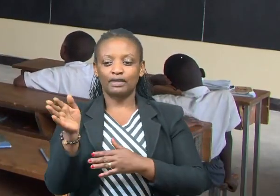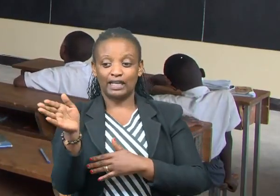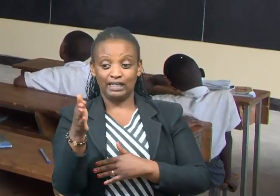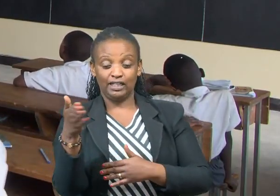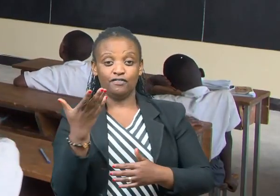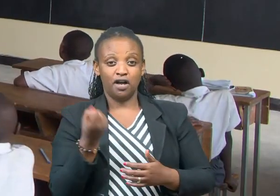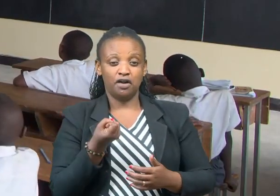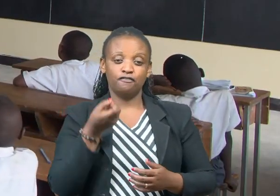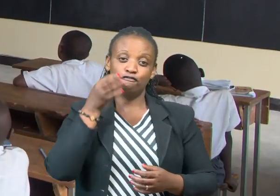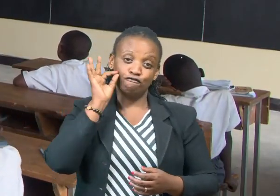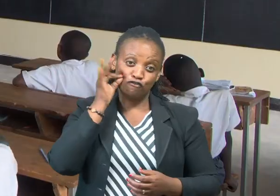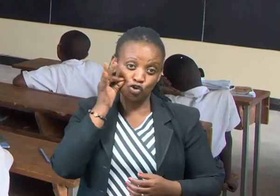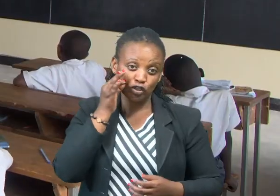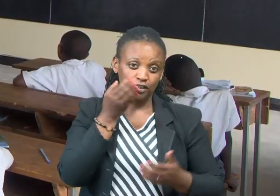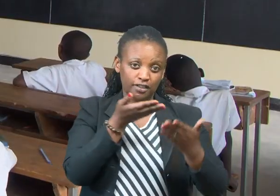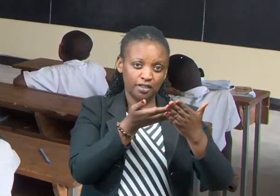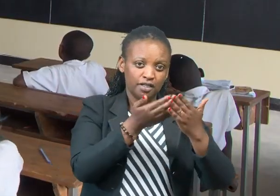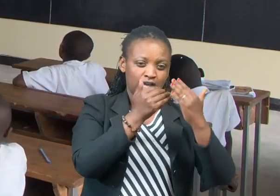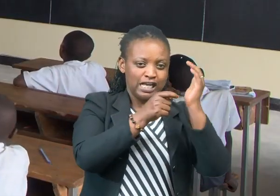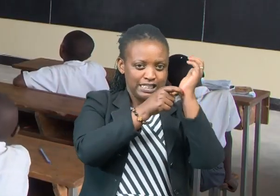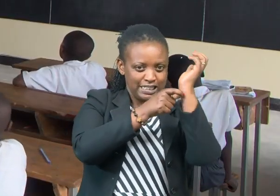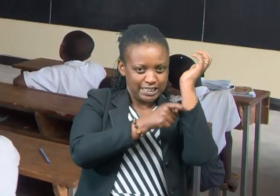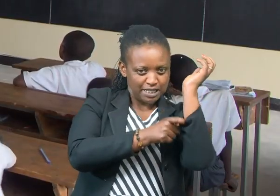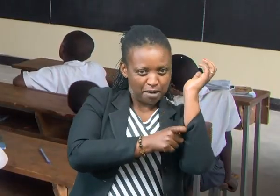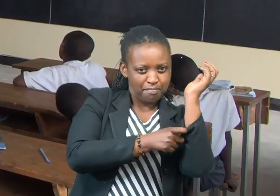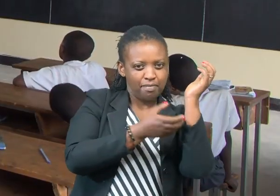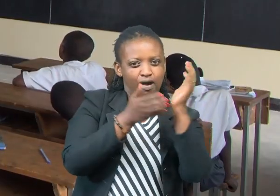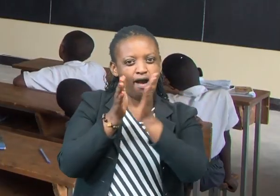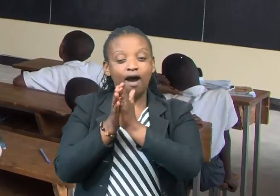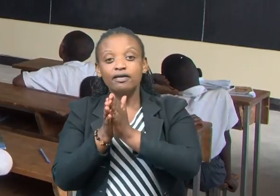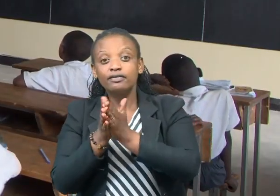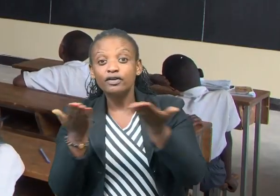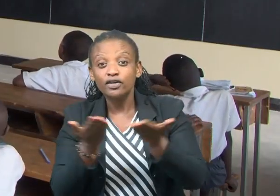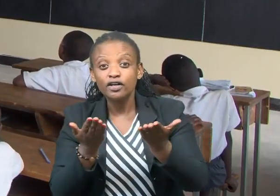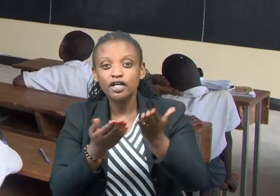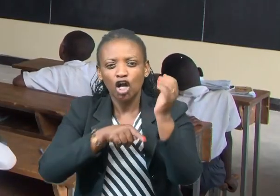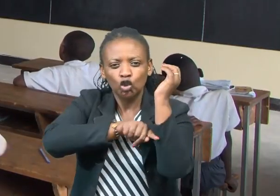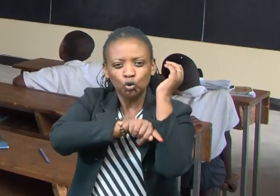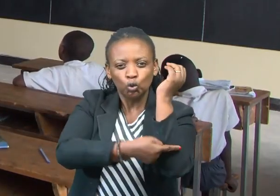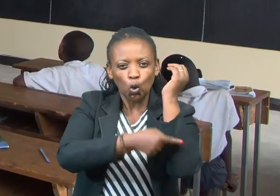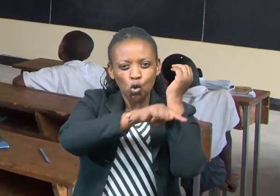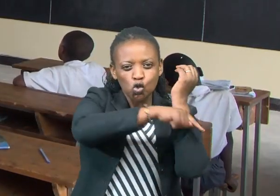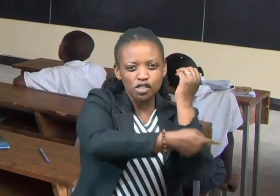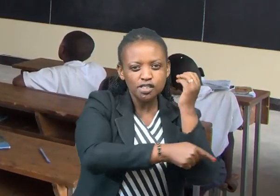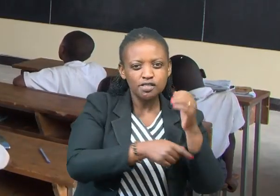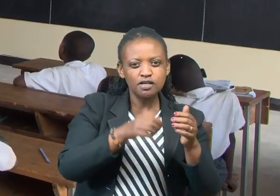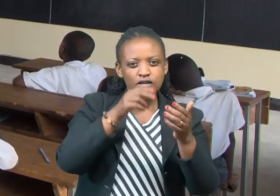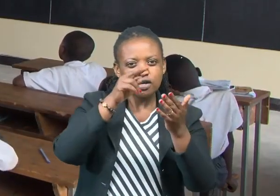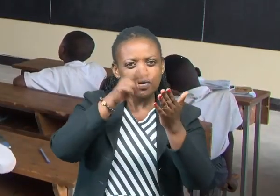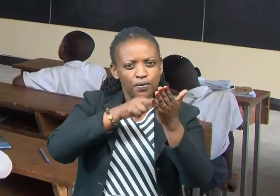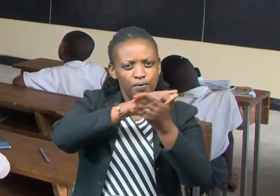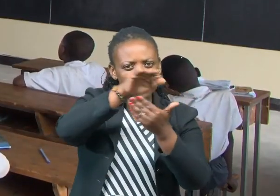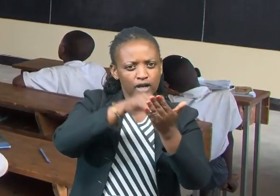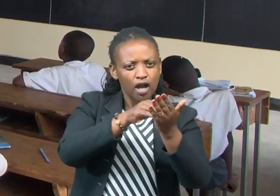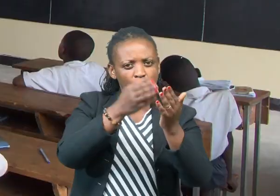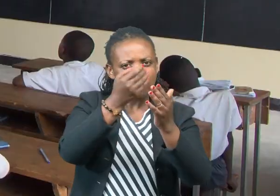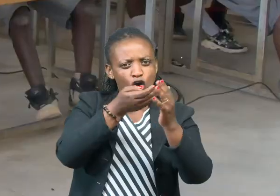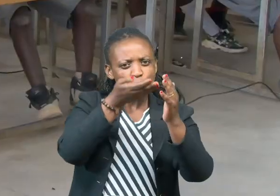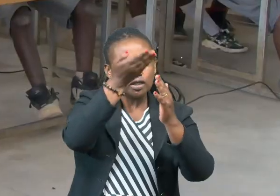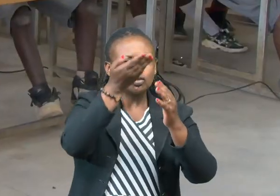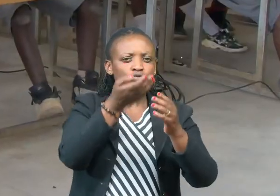leaf, the fruit, the stem, and the roots. Can we read from